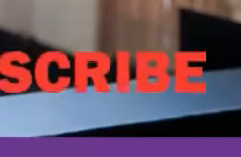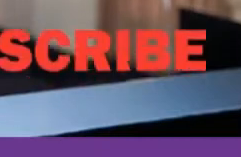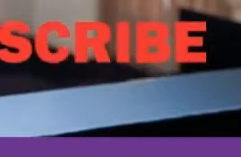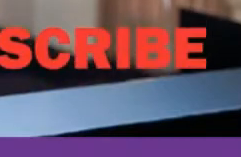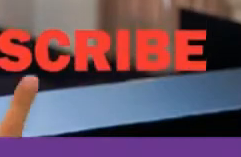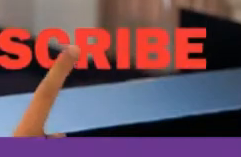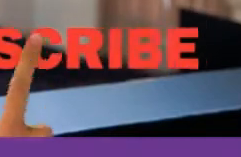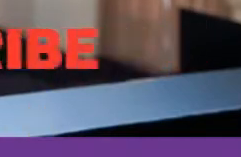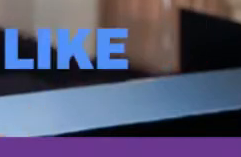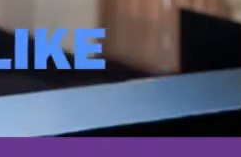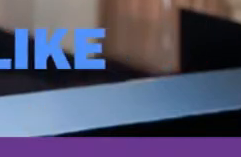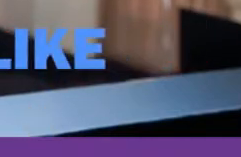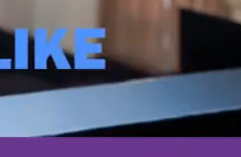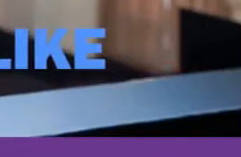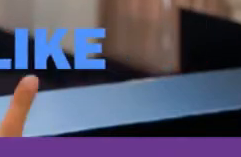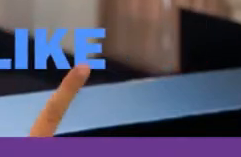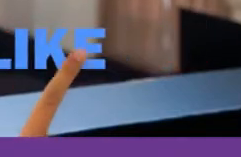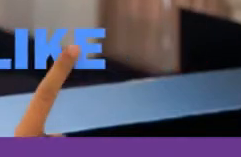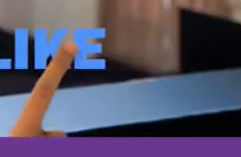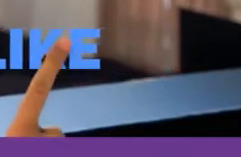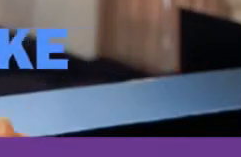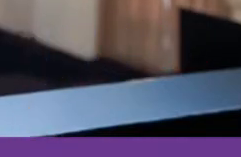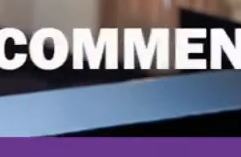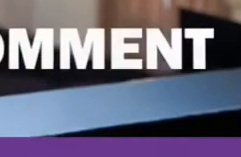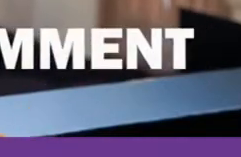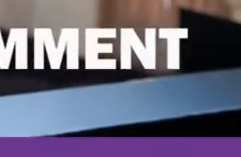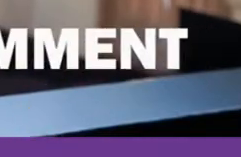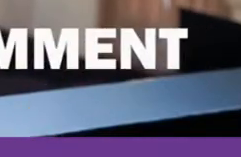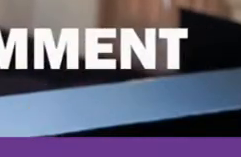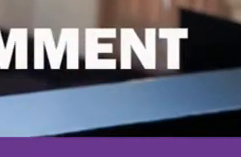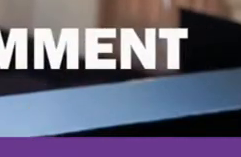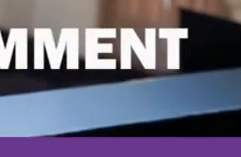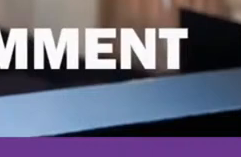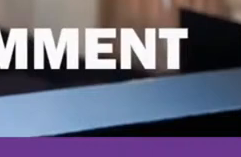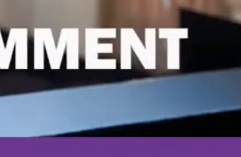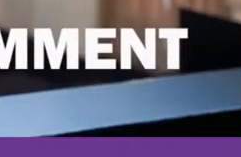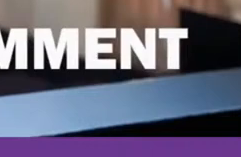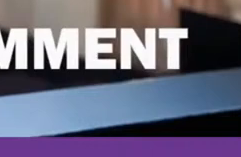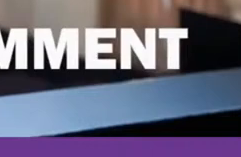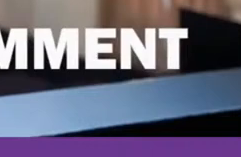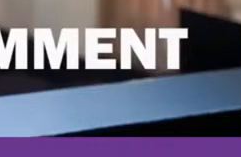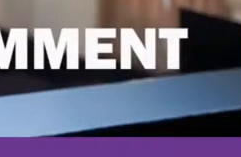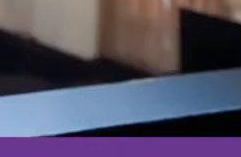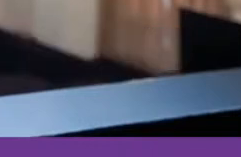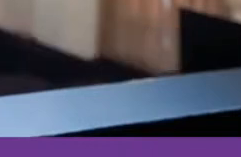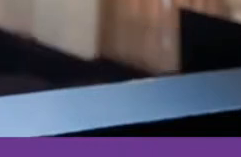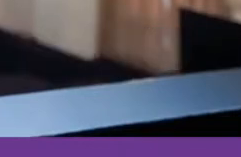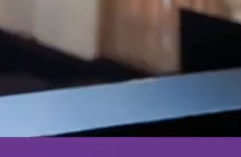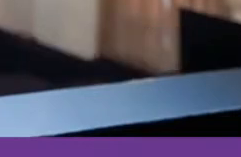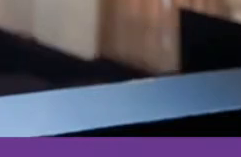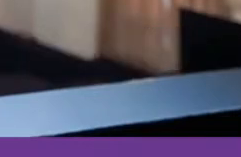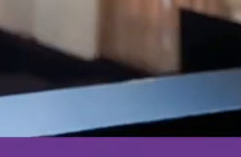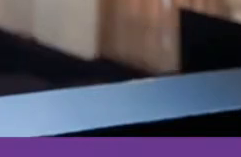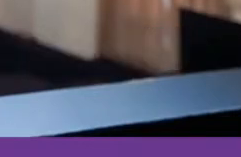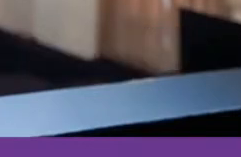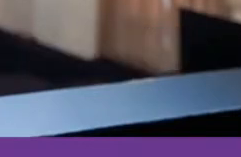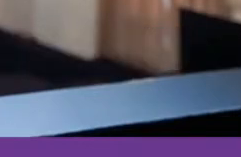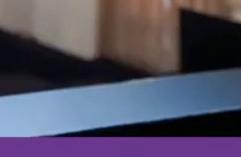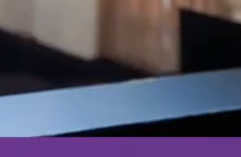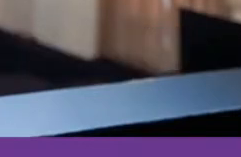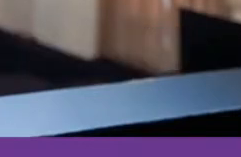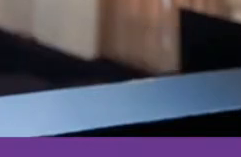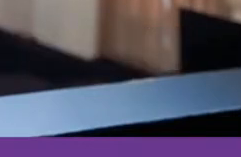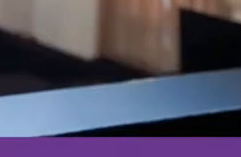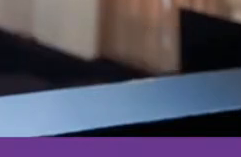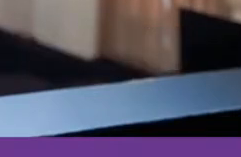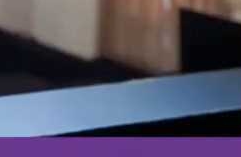powerful word from the Lord. Also, subscribe to this channel so you don't miss a single video or live stream, and share it with a friend.